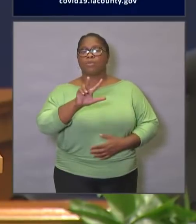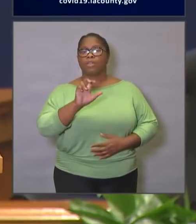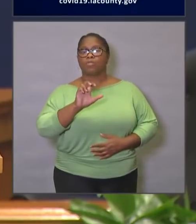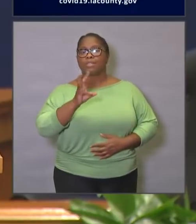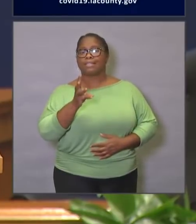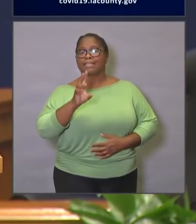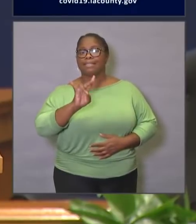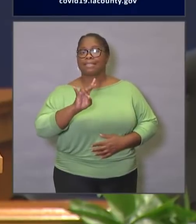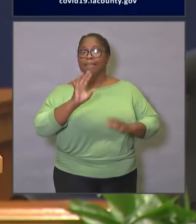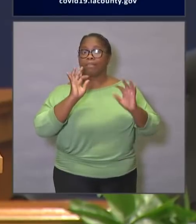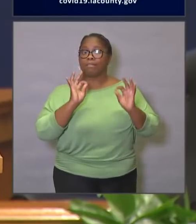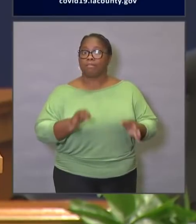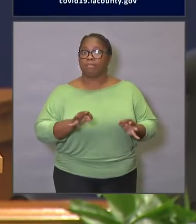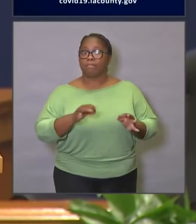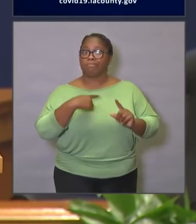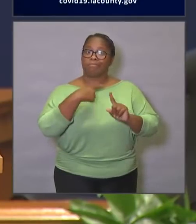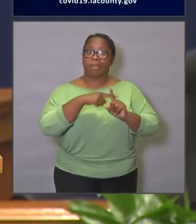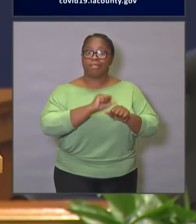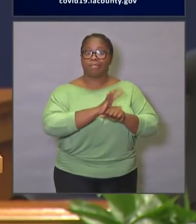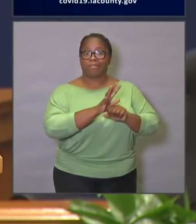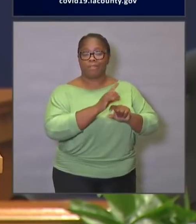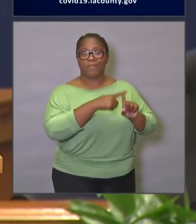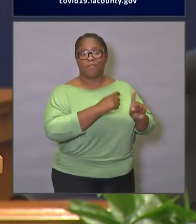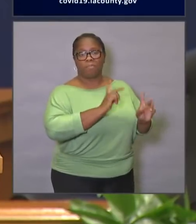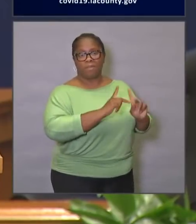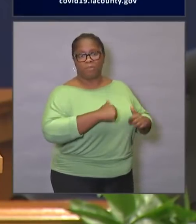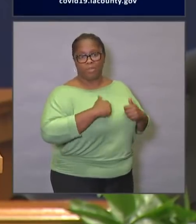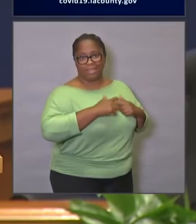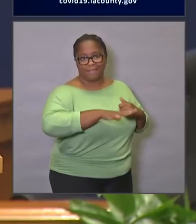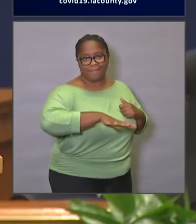14,367 of the confirmed cases are among residents, and